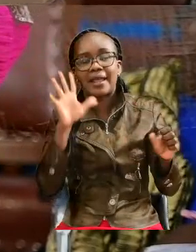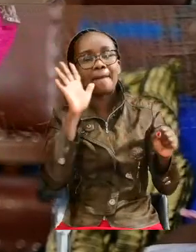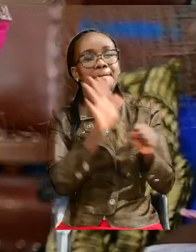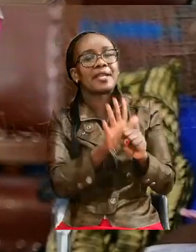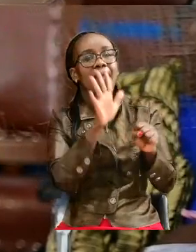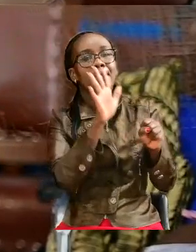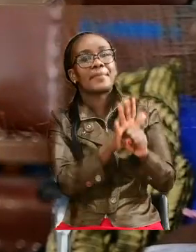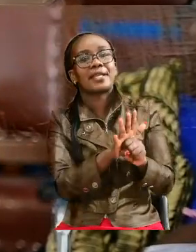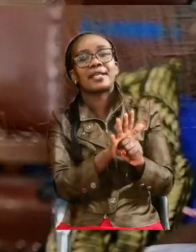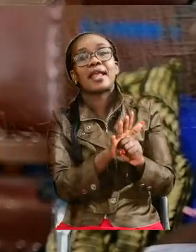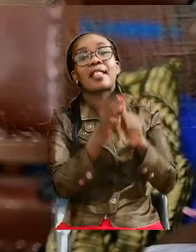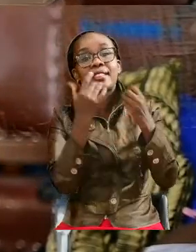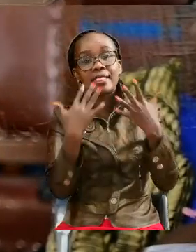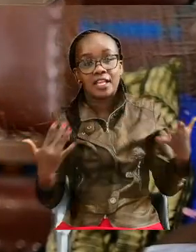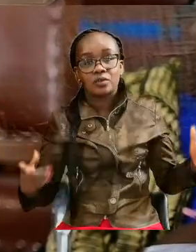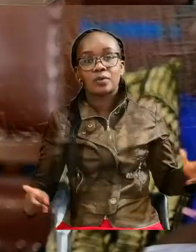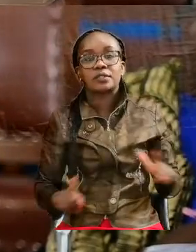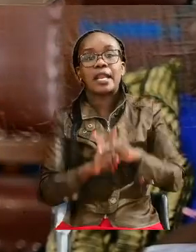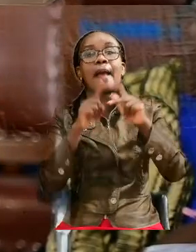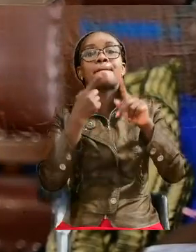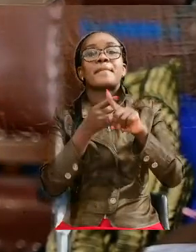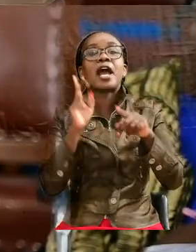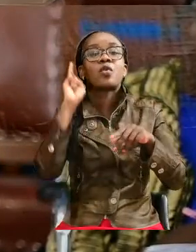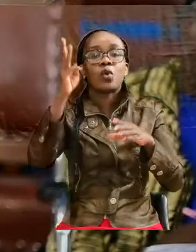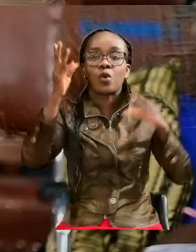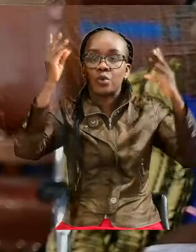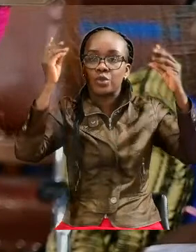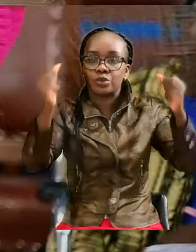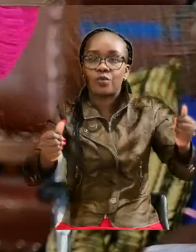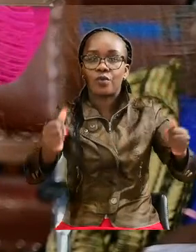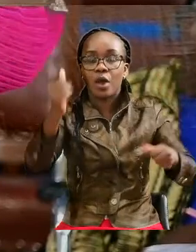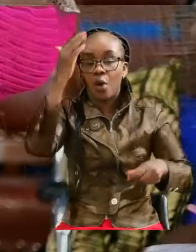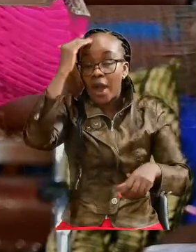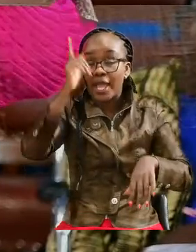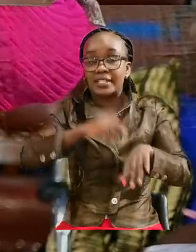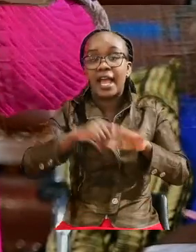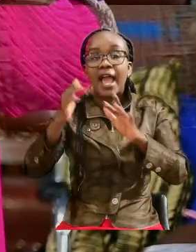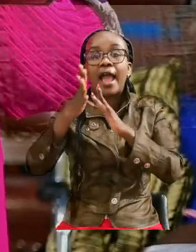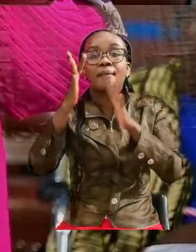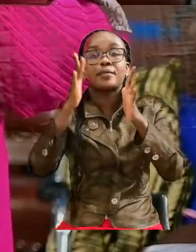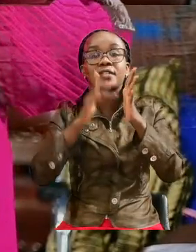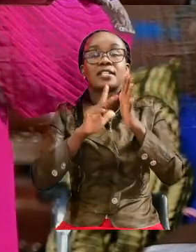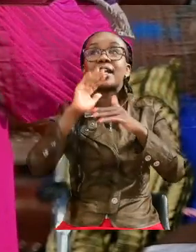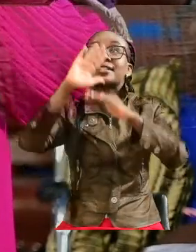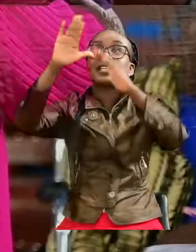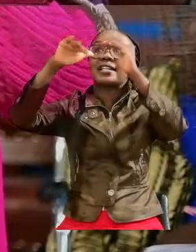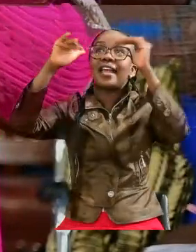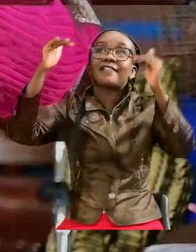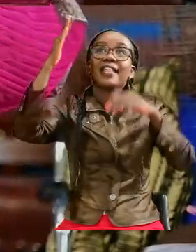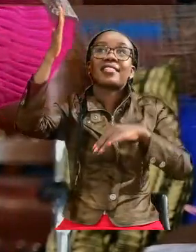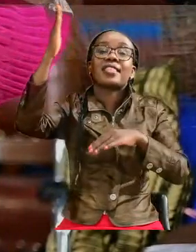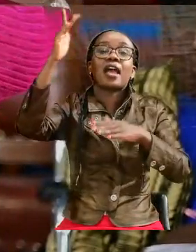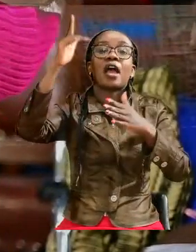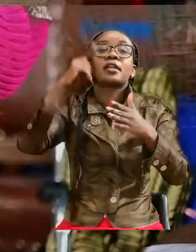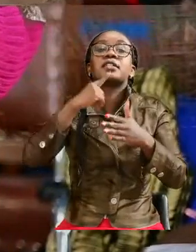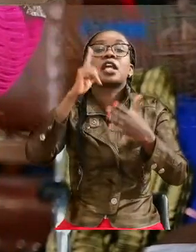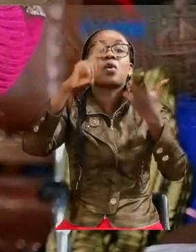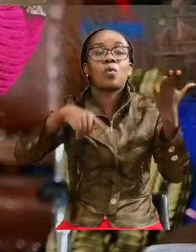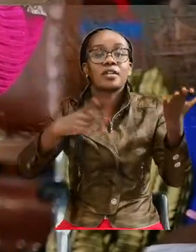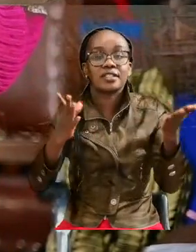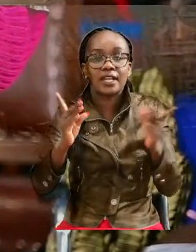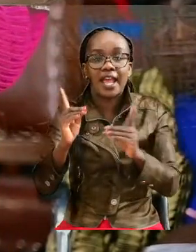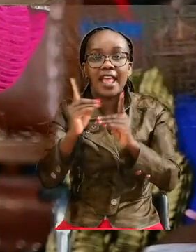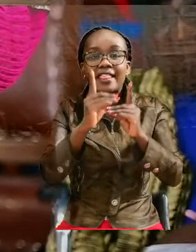opposition, but you shall overcome. Because when Jesus was going to heaven, what did he tell his